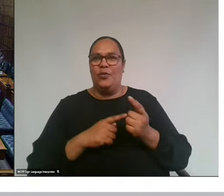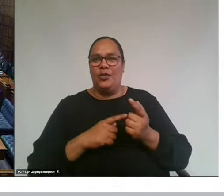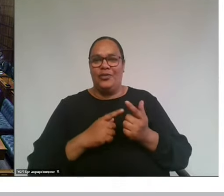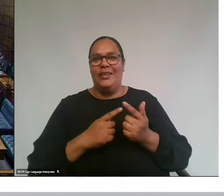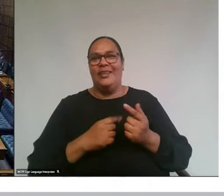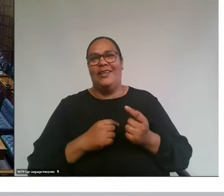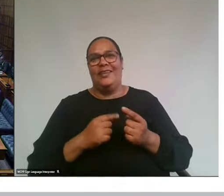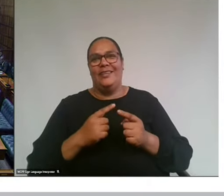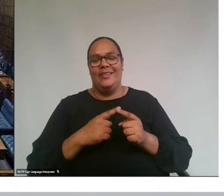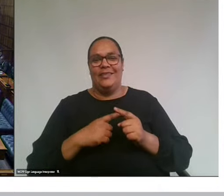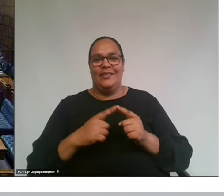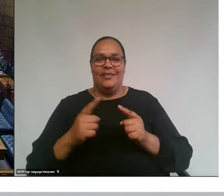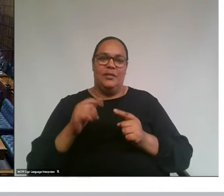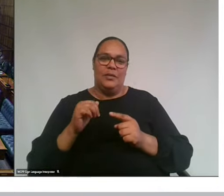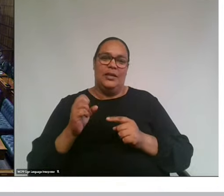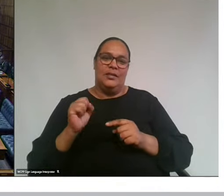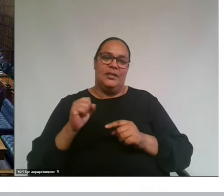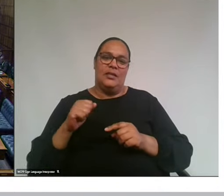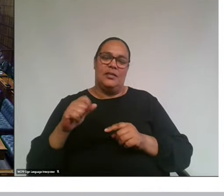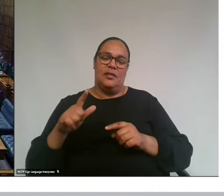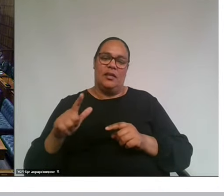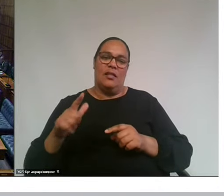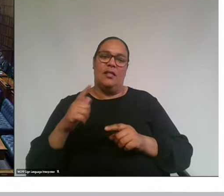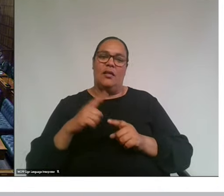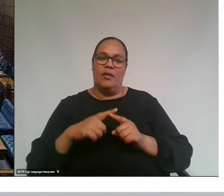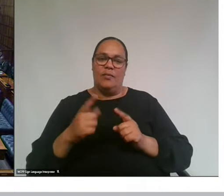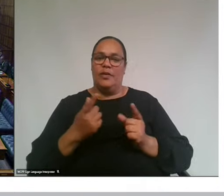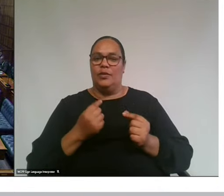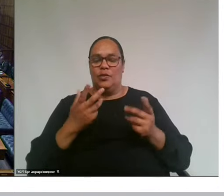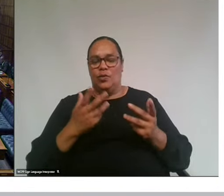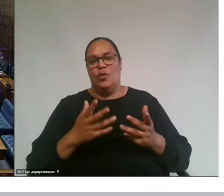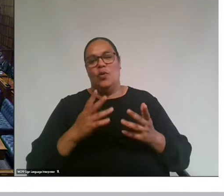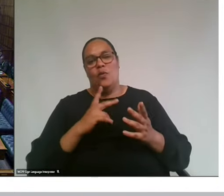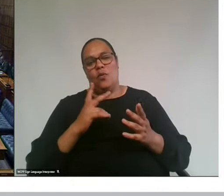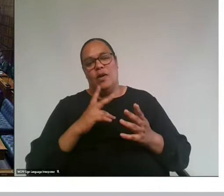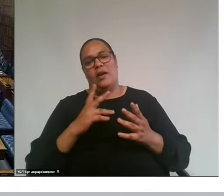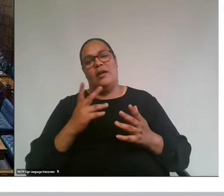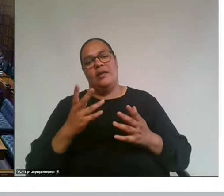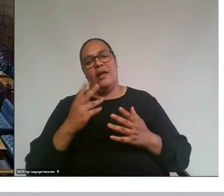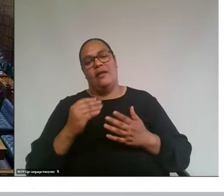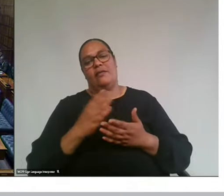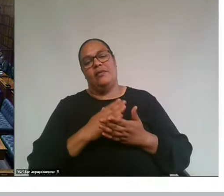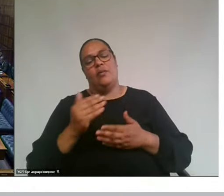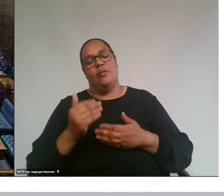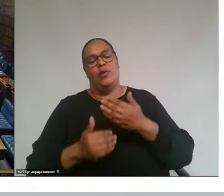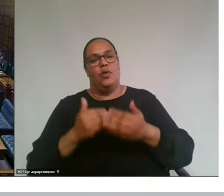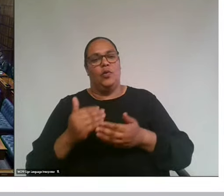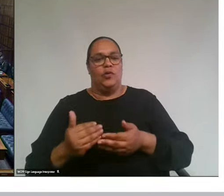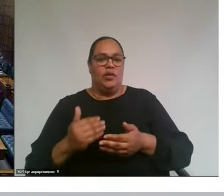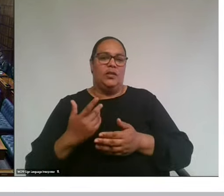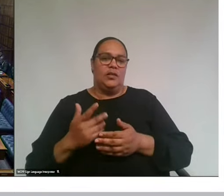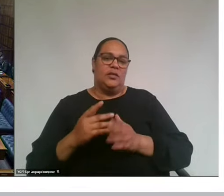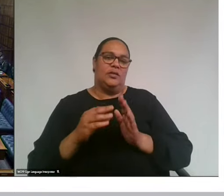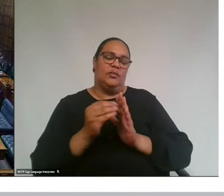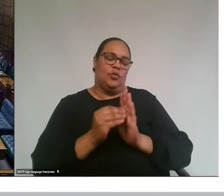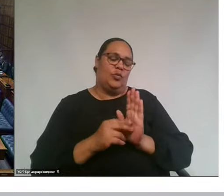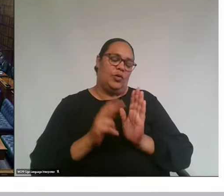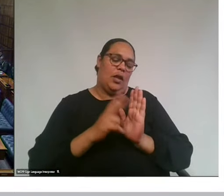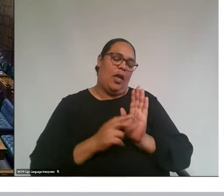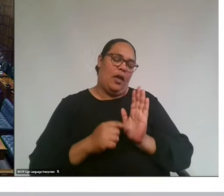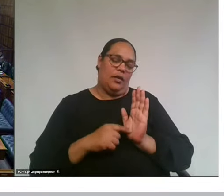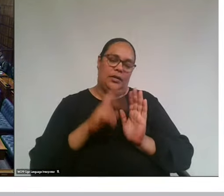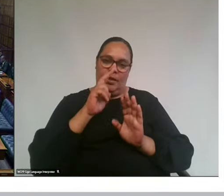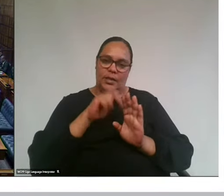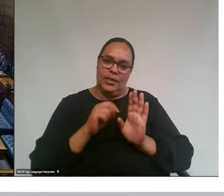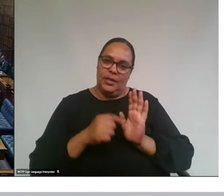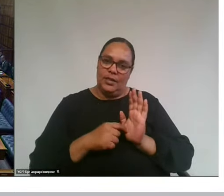in that application from sassel to be included in the sez because there's you know certain processes as as per the sez act that would